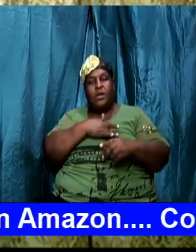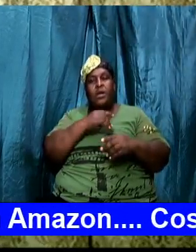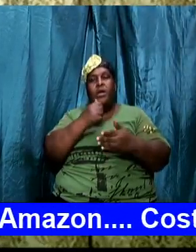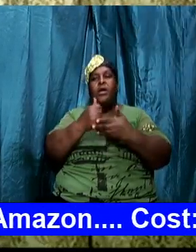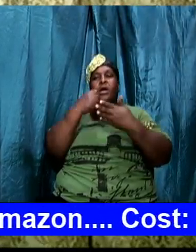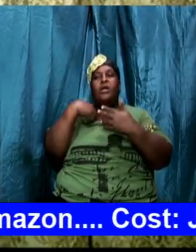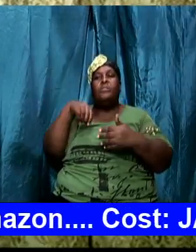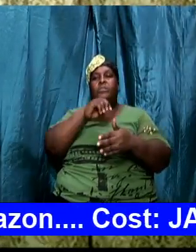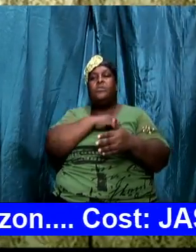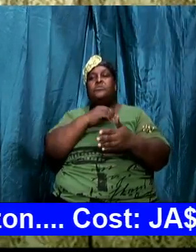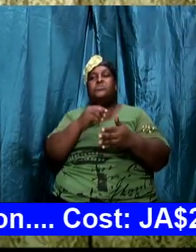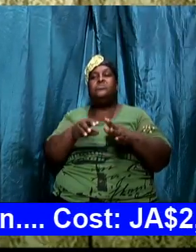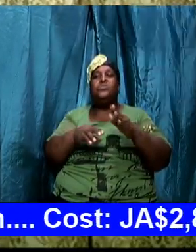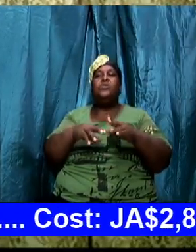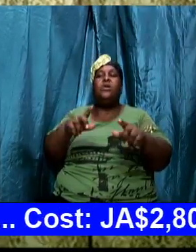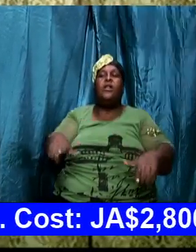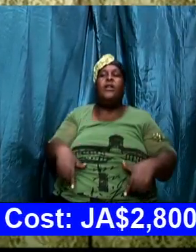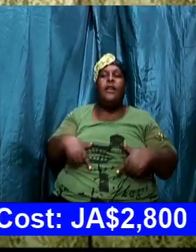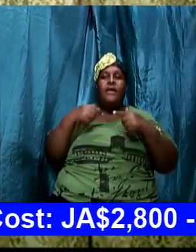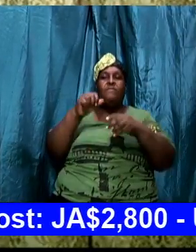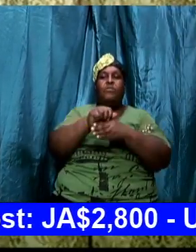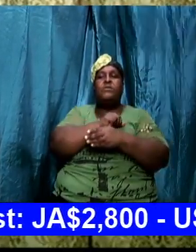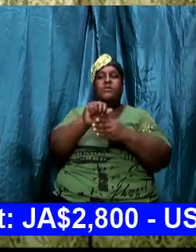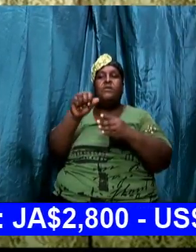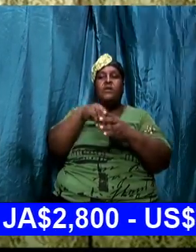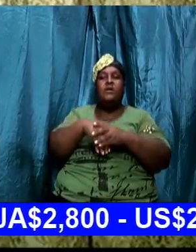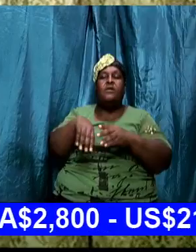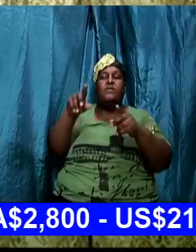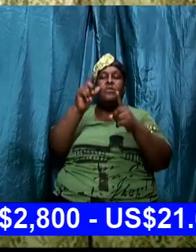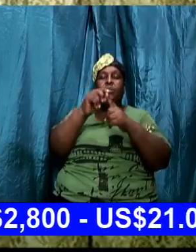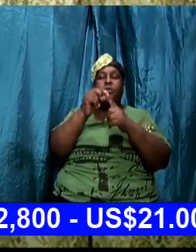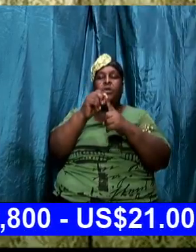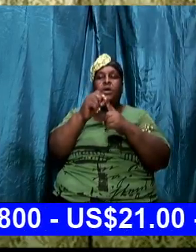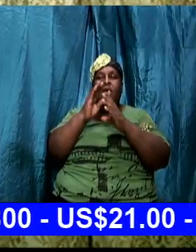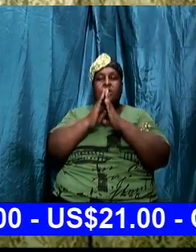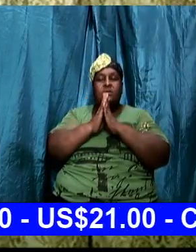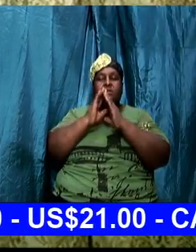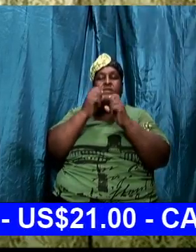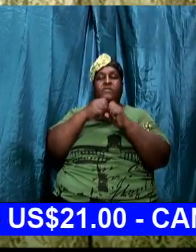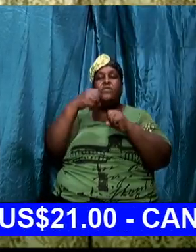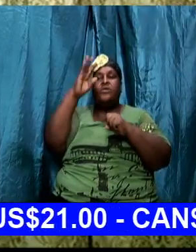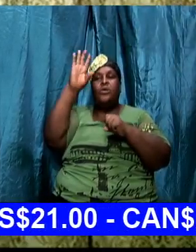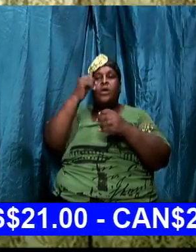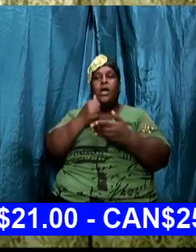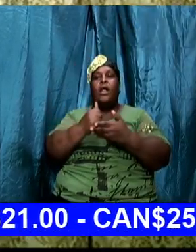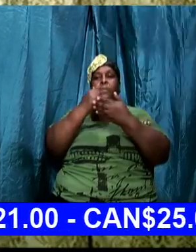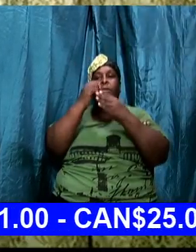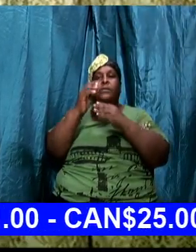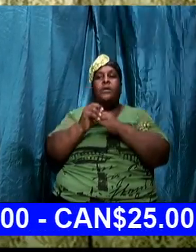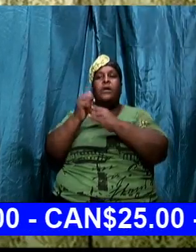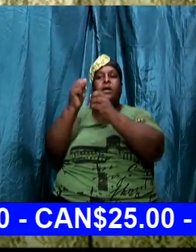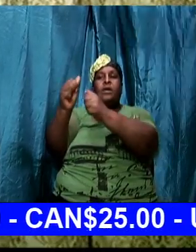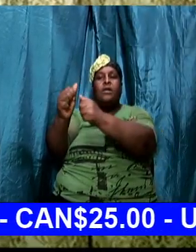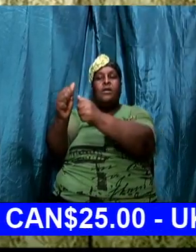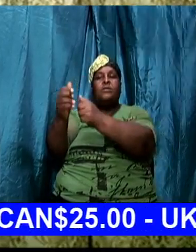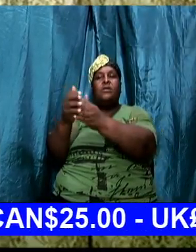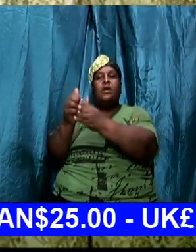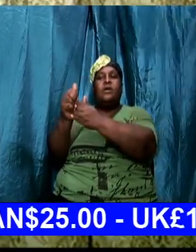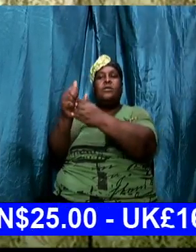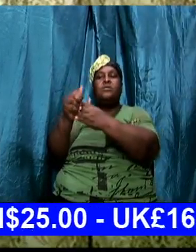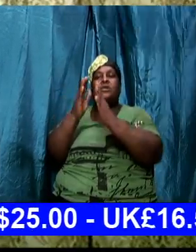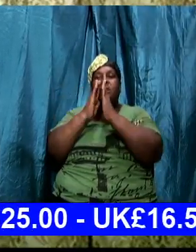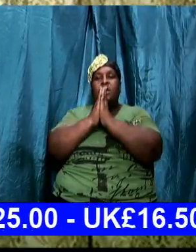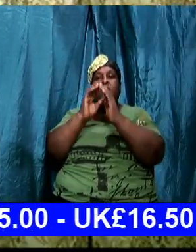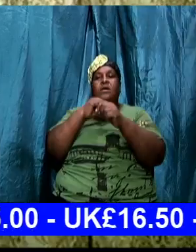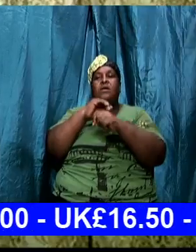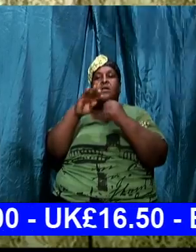walk practically in the word. We ask you for your help. We ask you for your guidance, oh mighty God. I pray